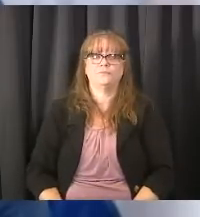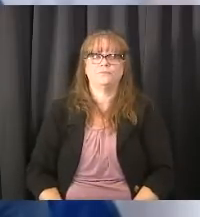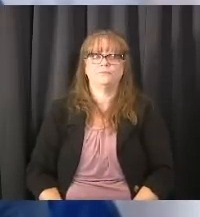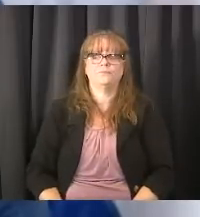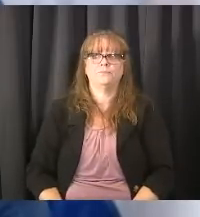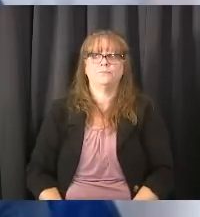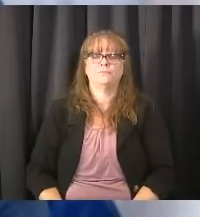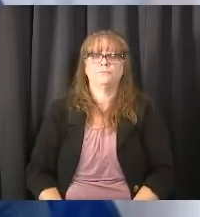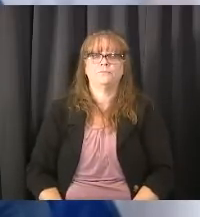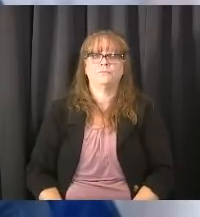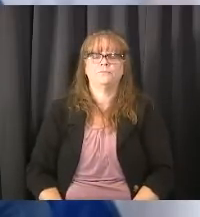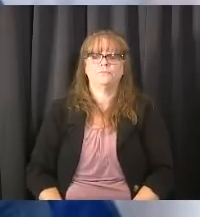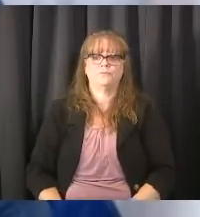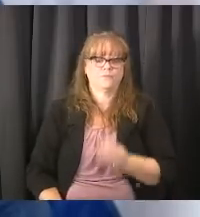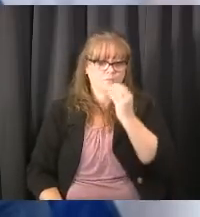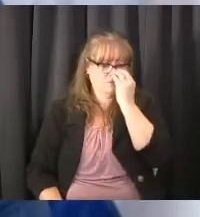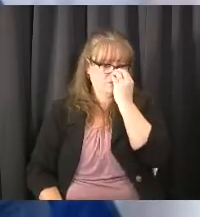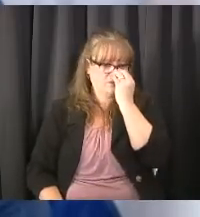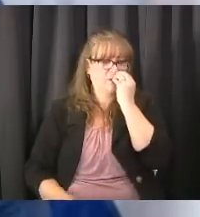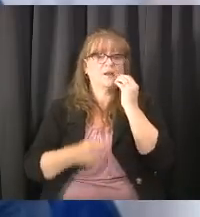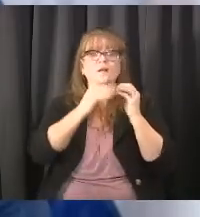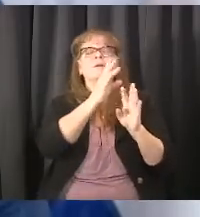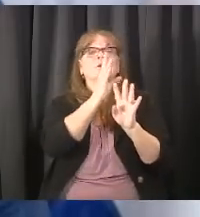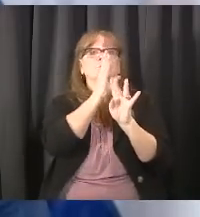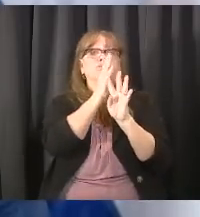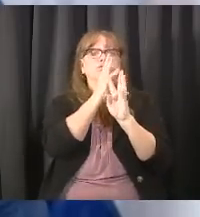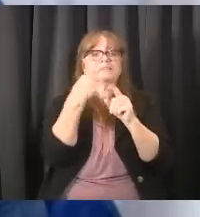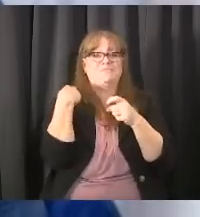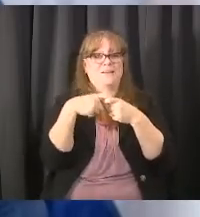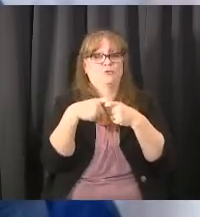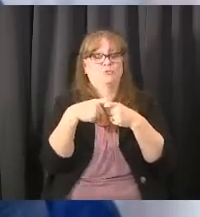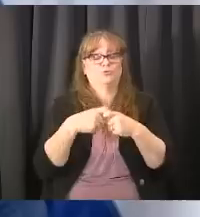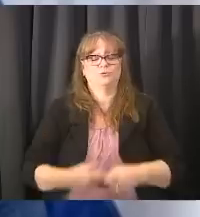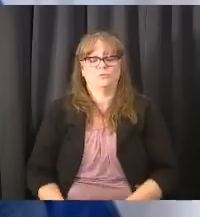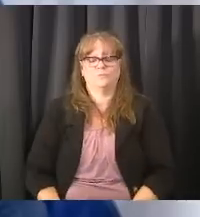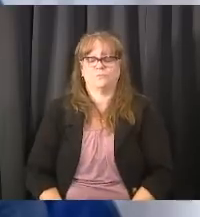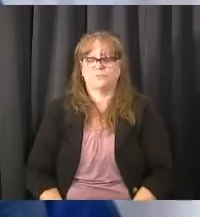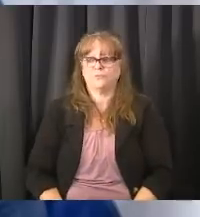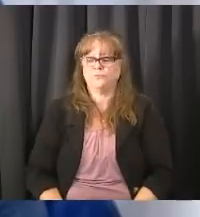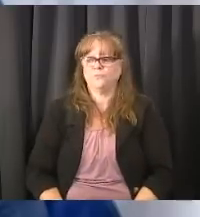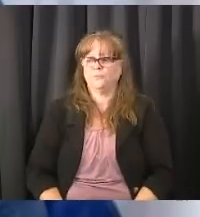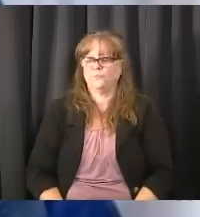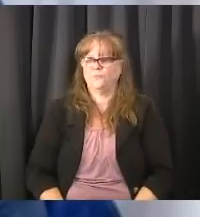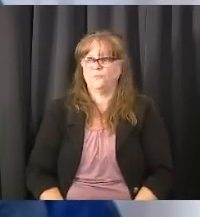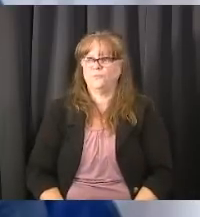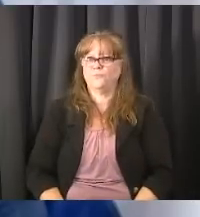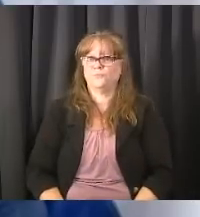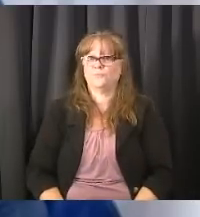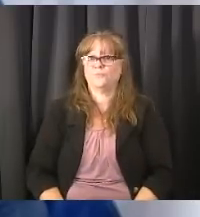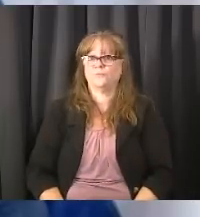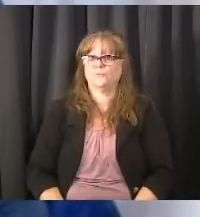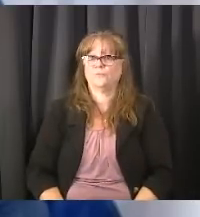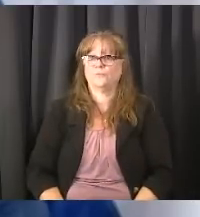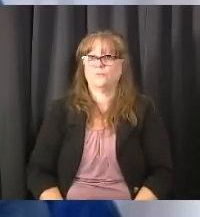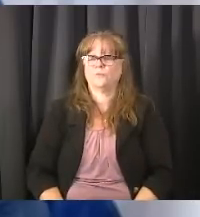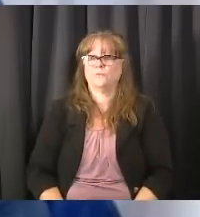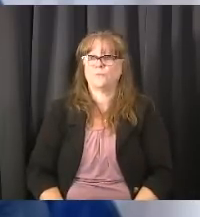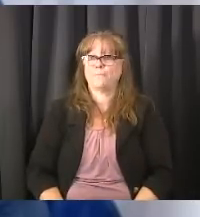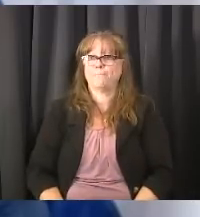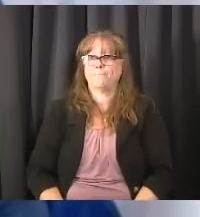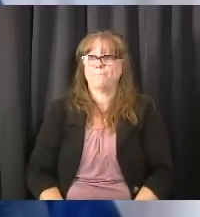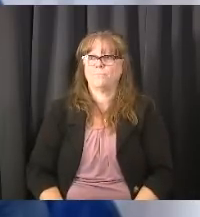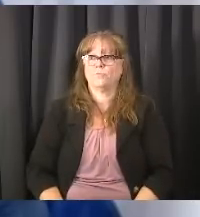Colorado, Gobernador in Spanish. Si una persona mayor de 70 no tiene seguro médico y también es indocumentada, ¿podrá